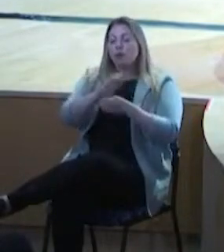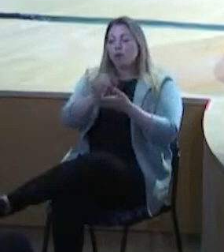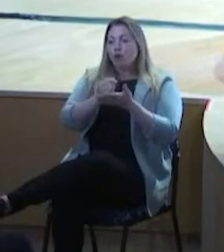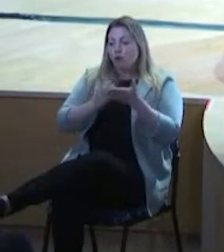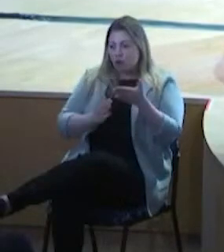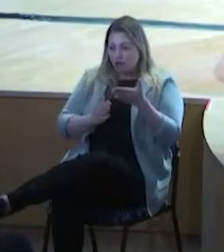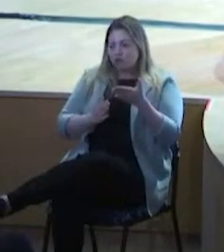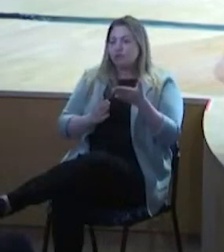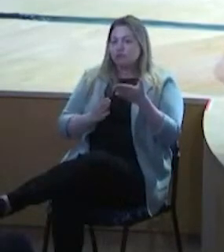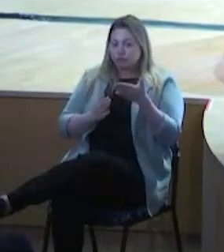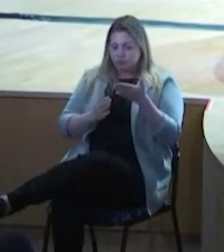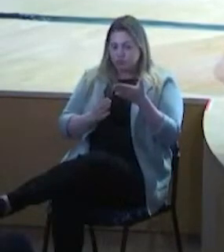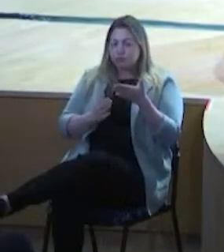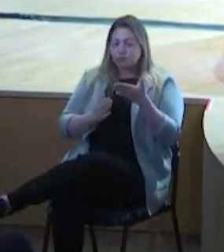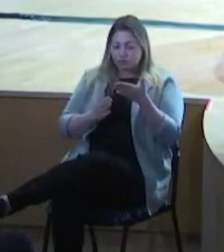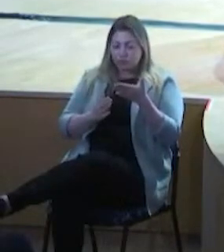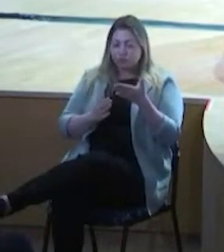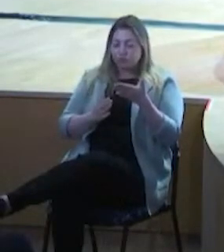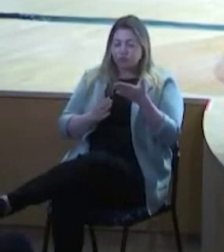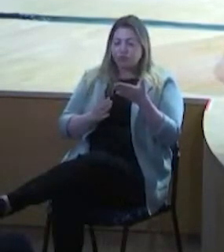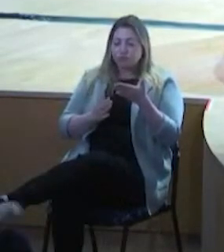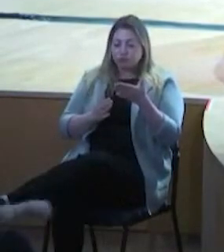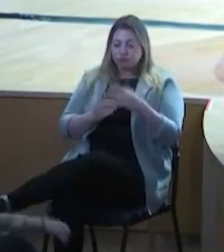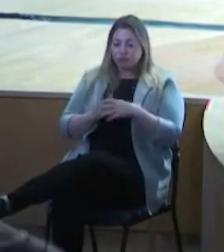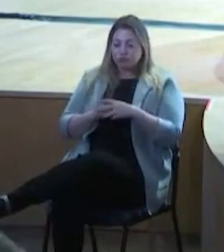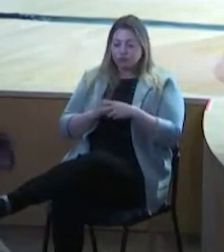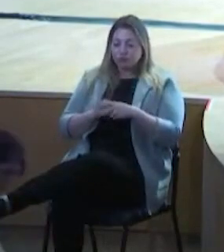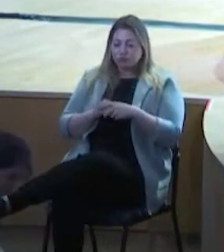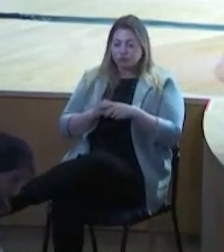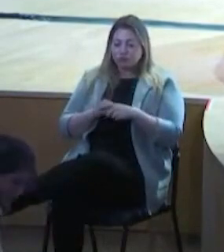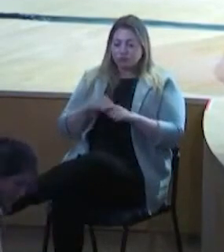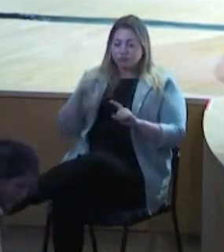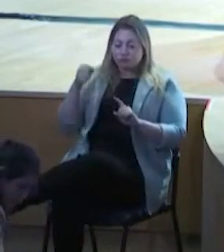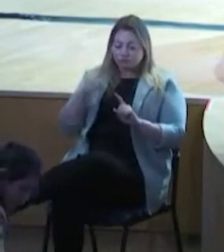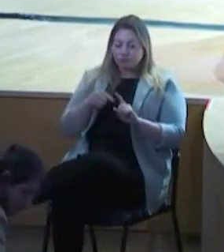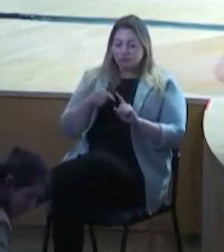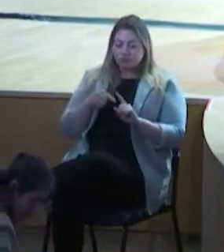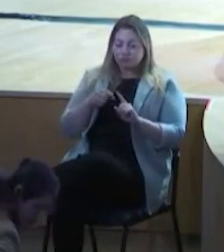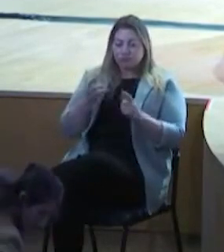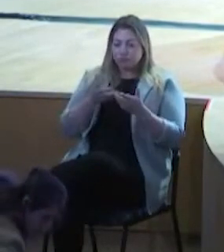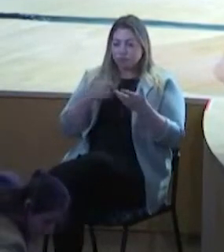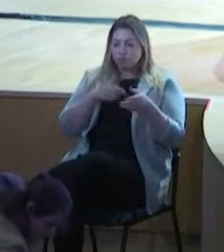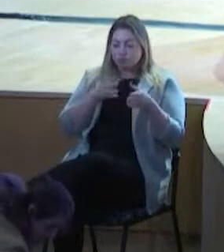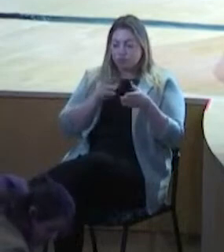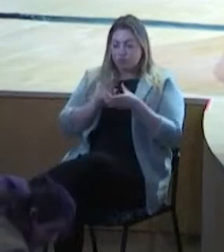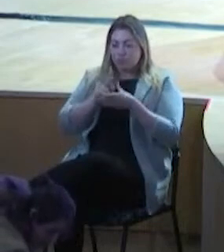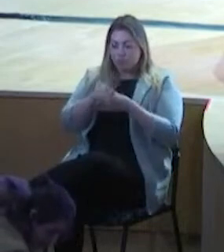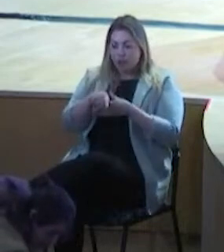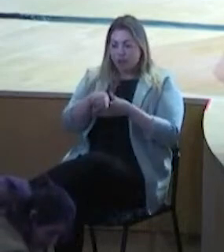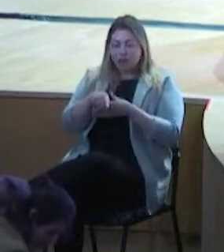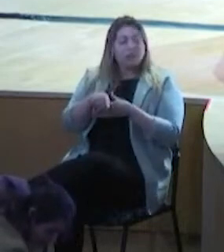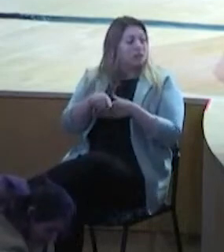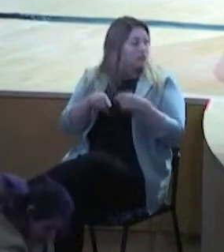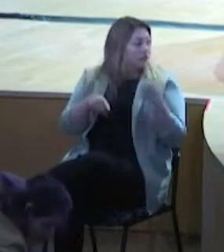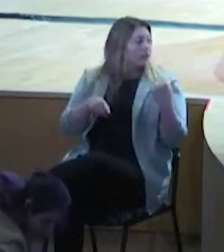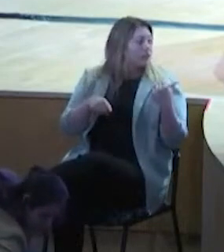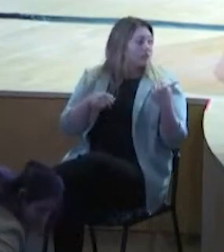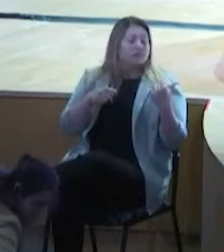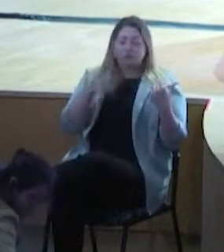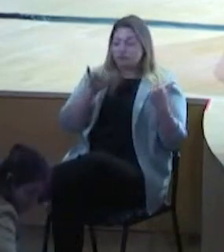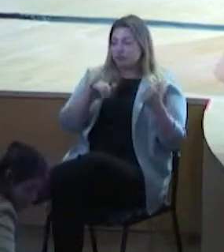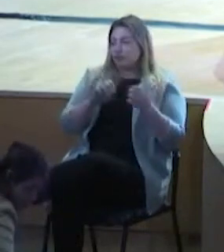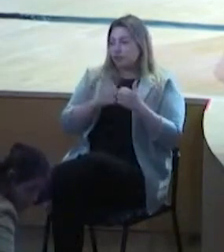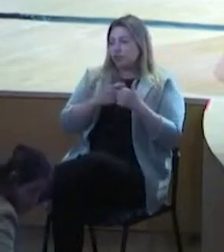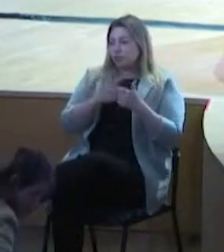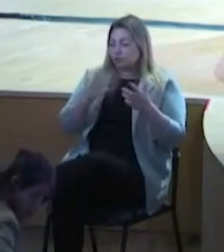and this is basically what we plant of the kalo plant. So this is how we propagate